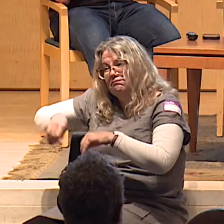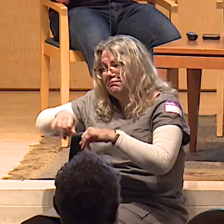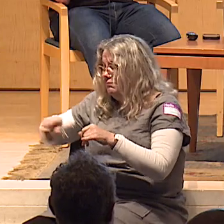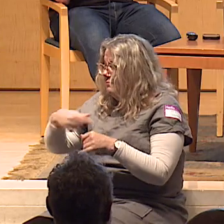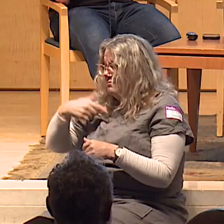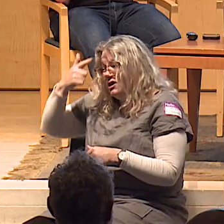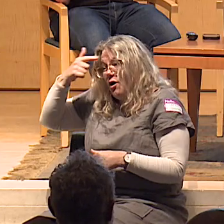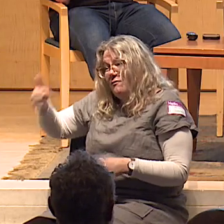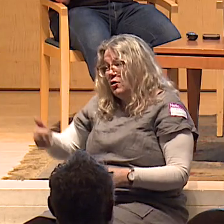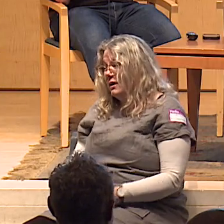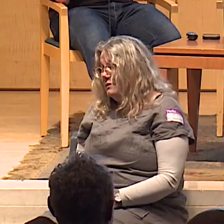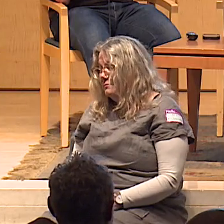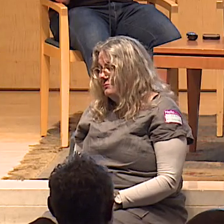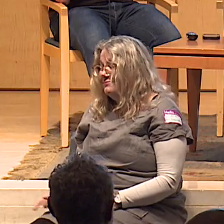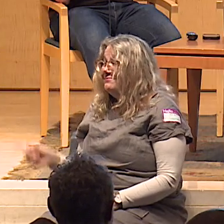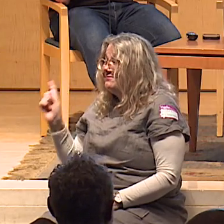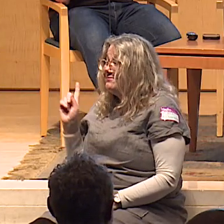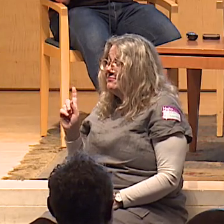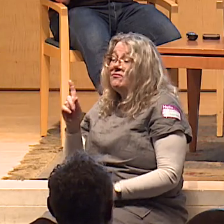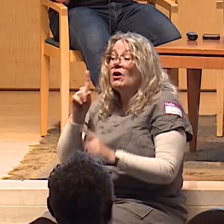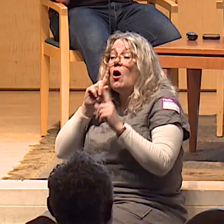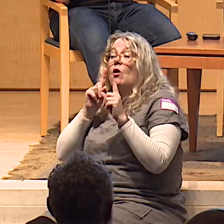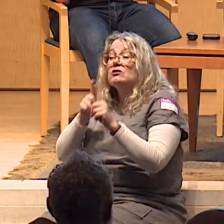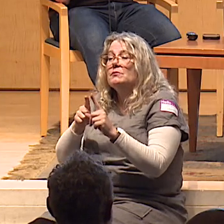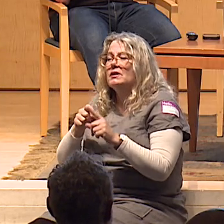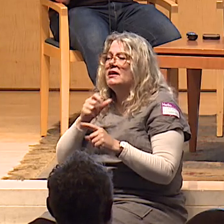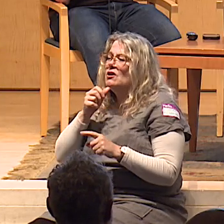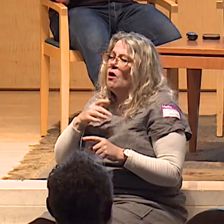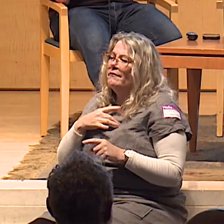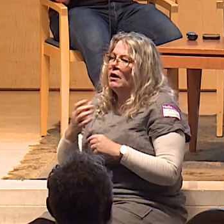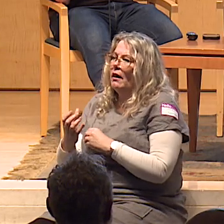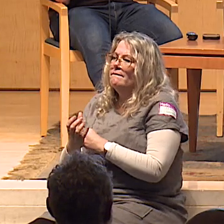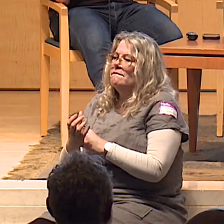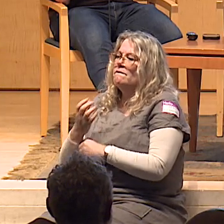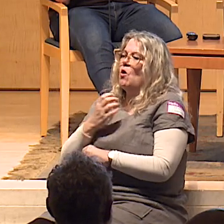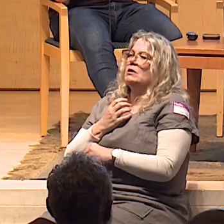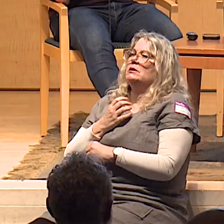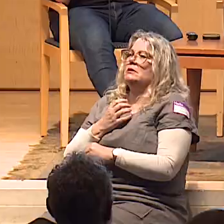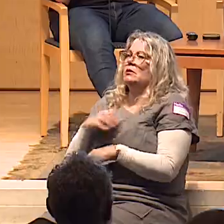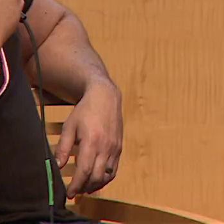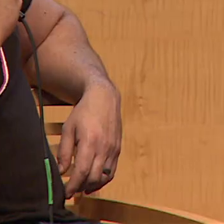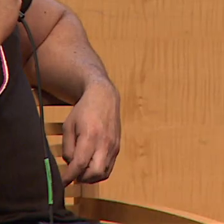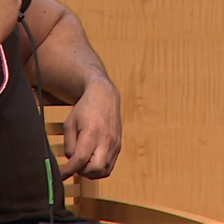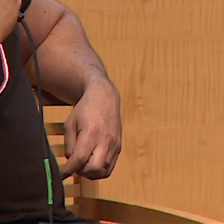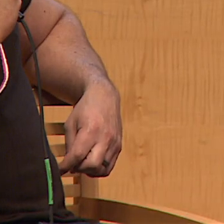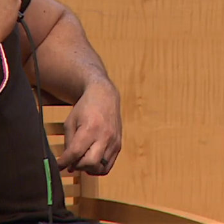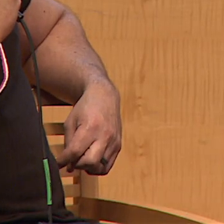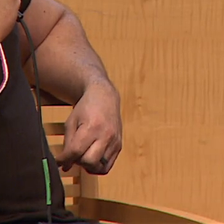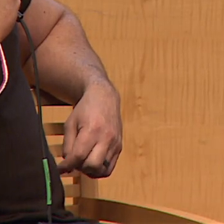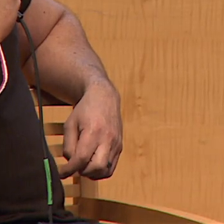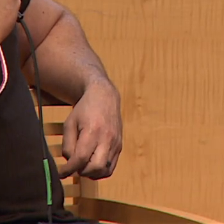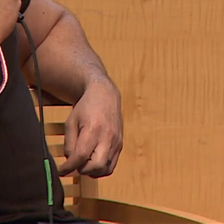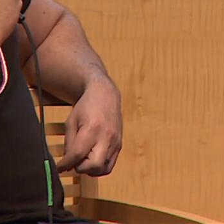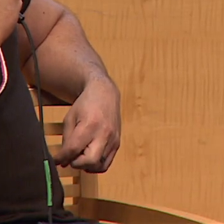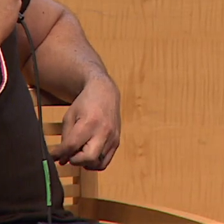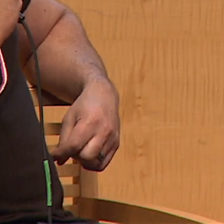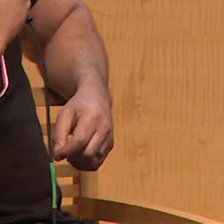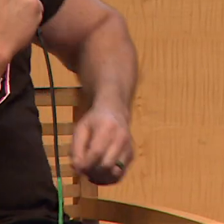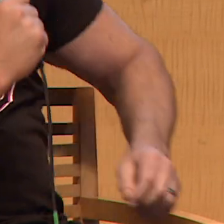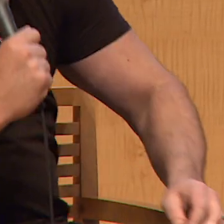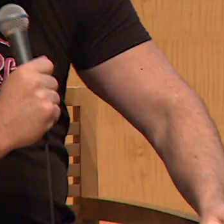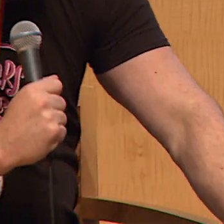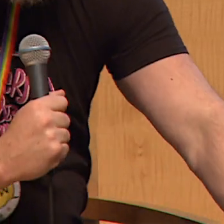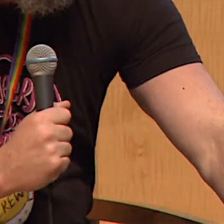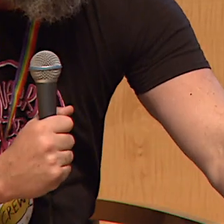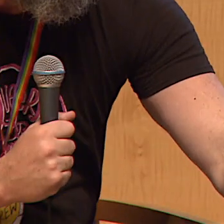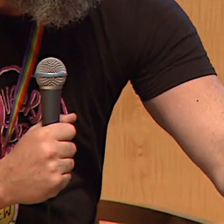think ultimately you shouldn't feel forced to do something, because if you're trying to force diversity, it is very obvious. Oh